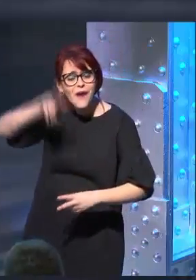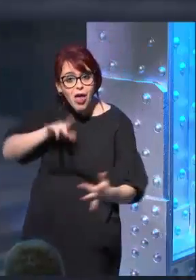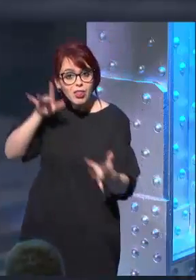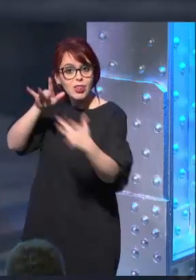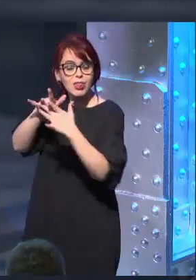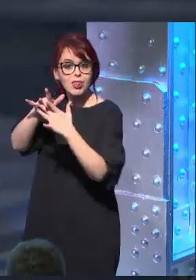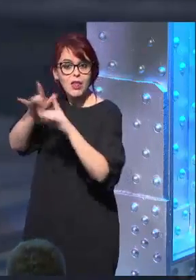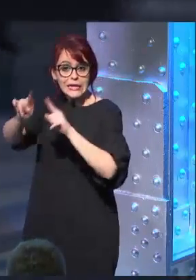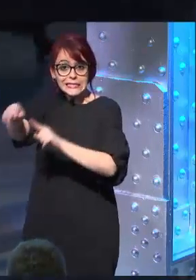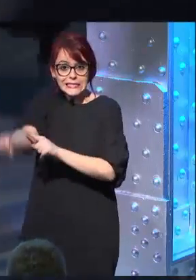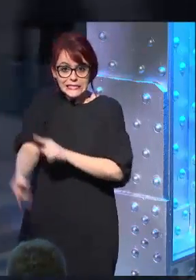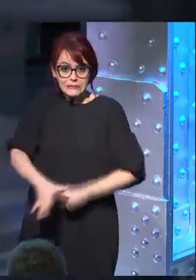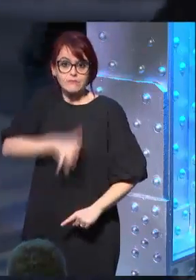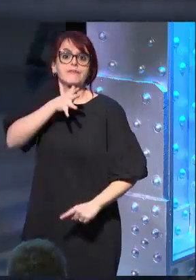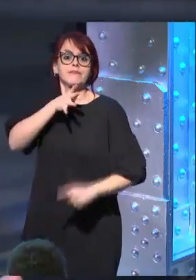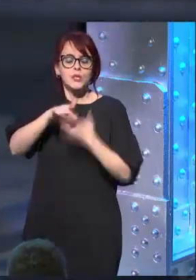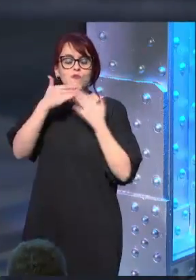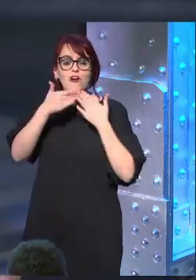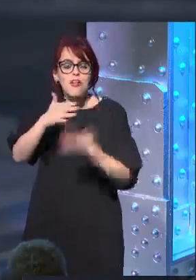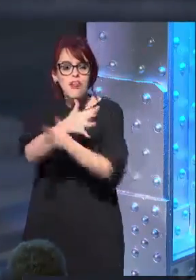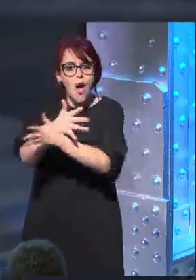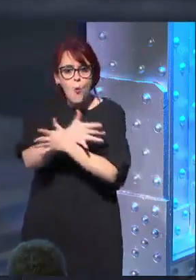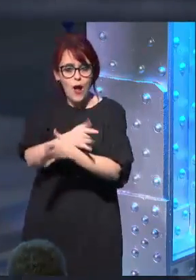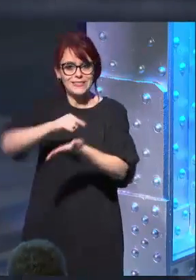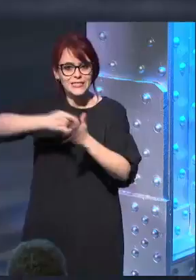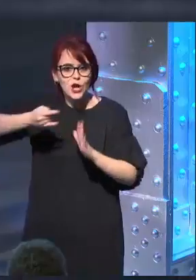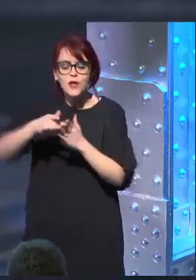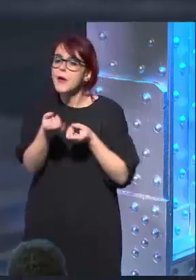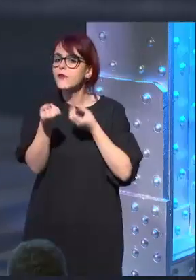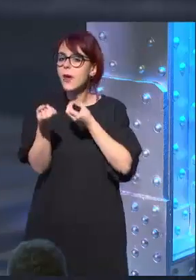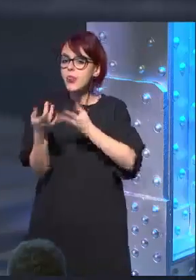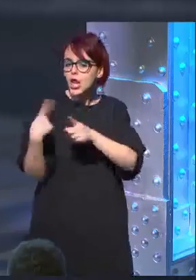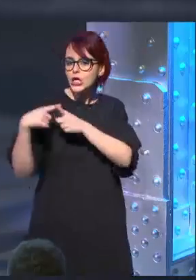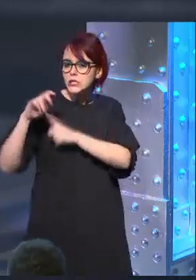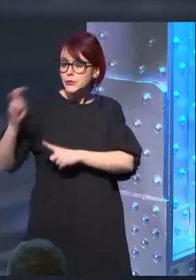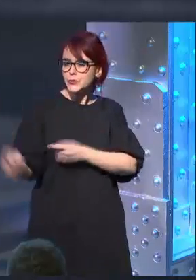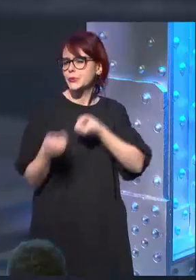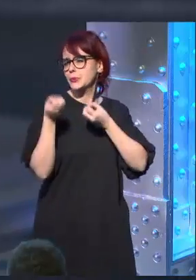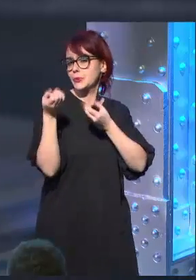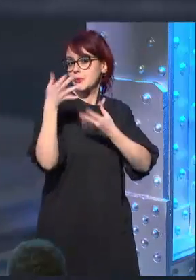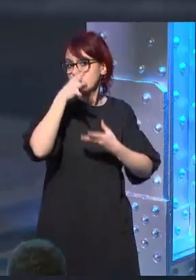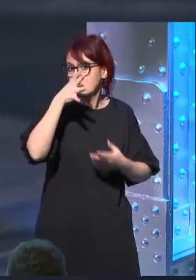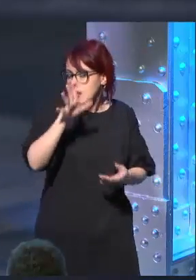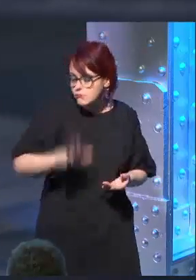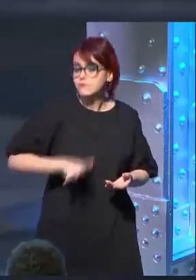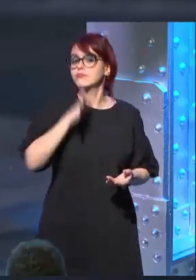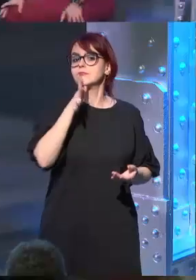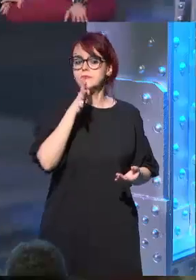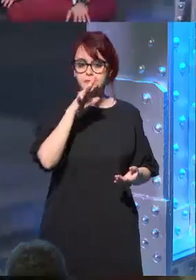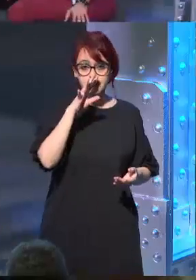that probably you wouldn't share in the real world. In the new technologies world and through the games, you